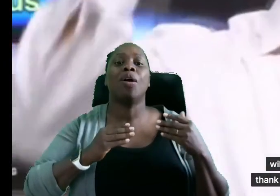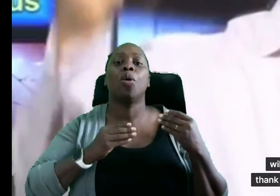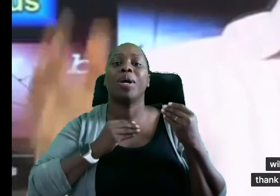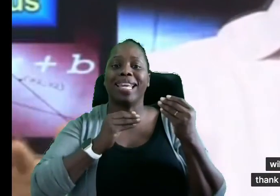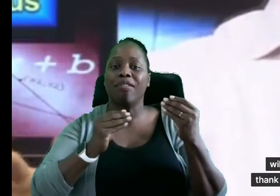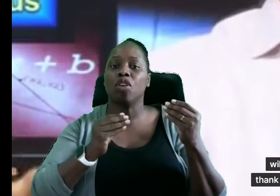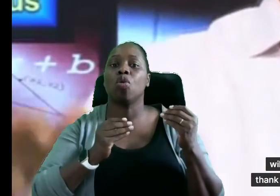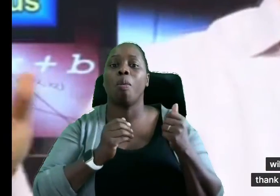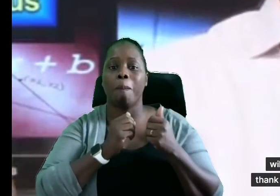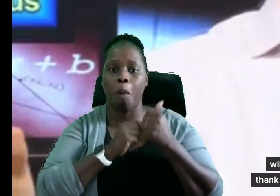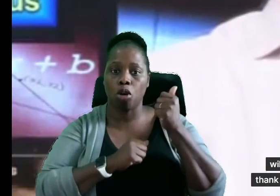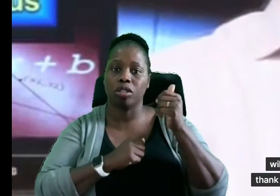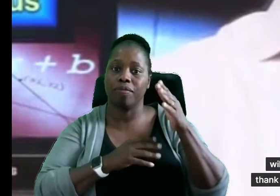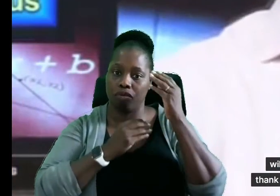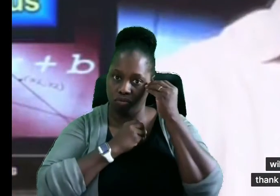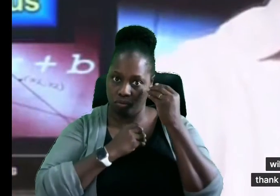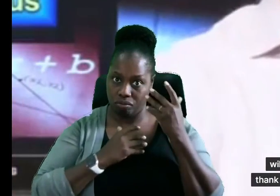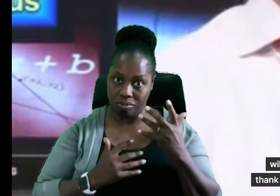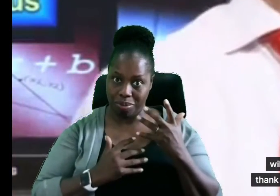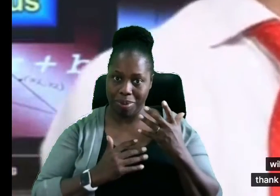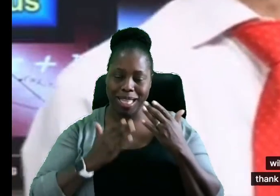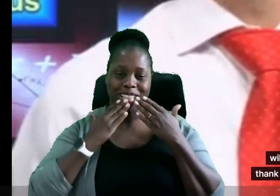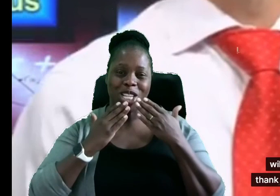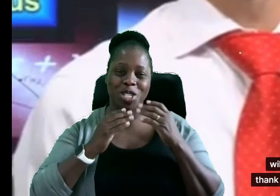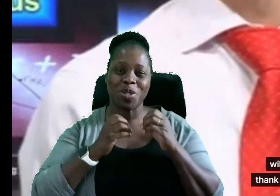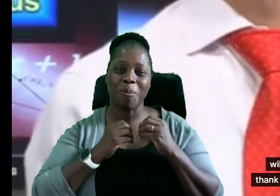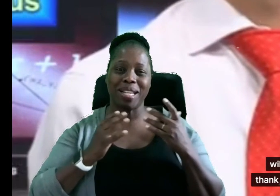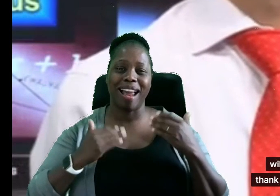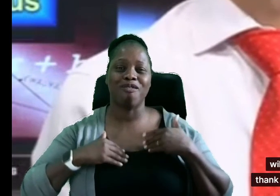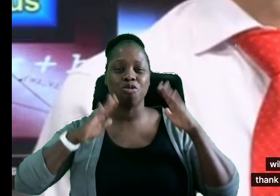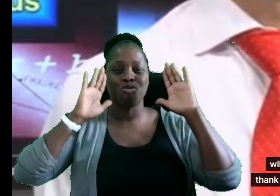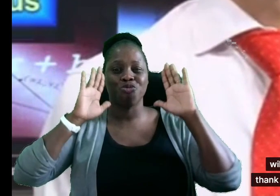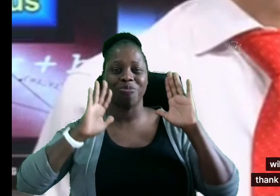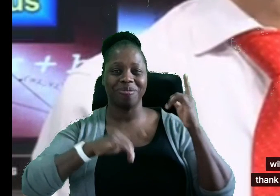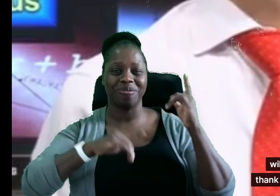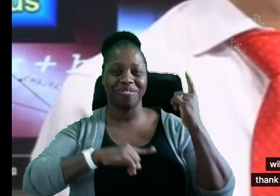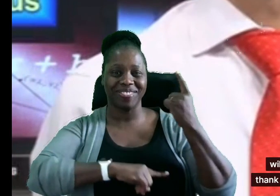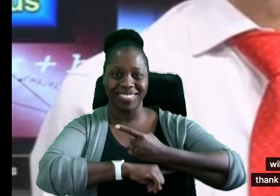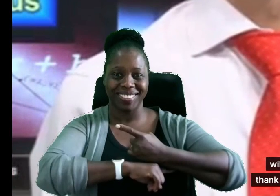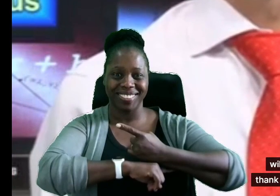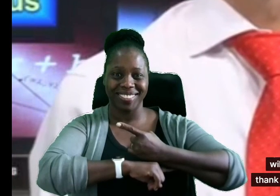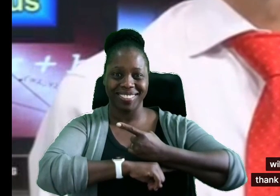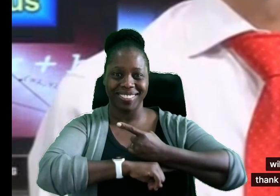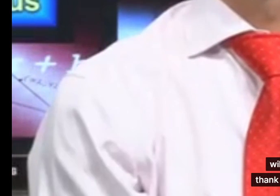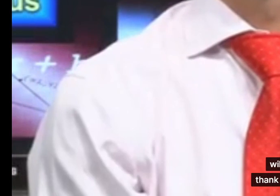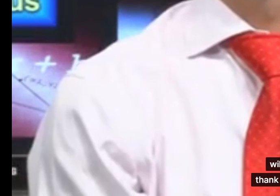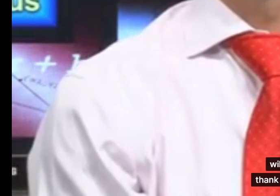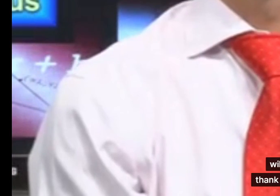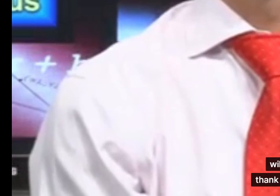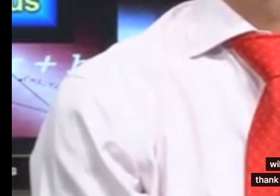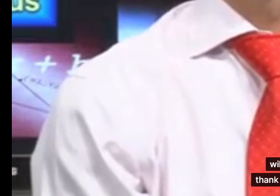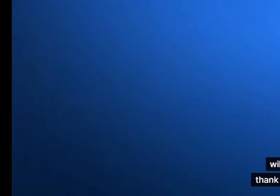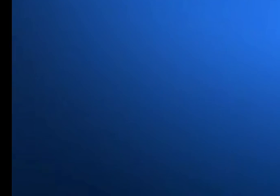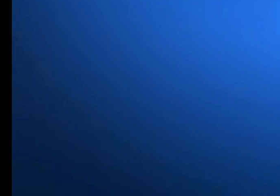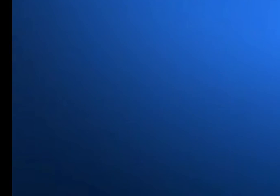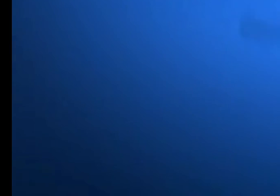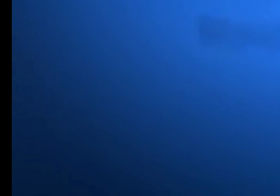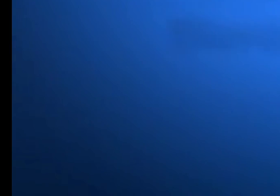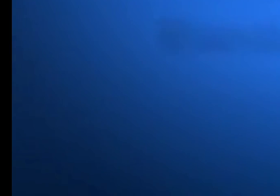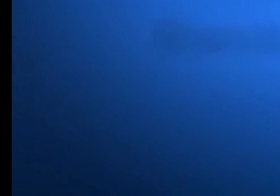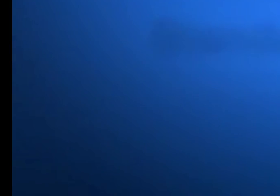you a majority of your data. Thank you very much, and have a great day.